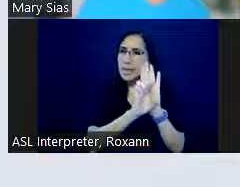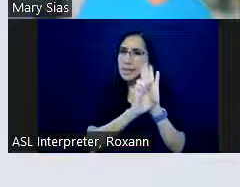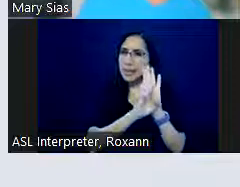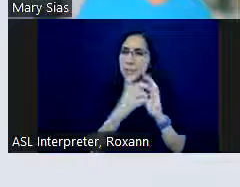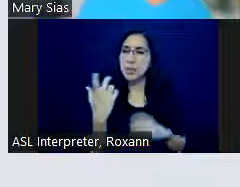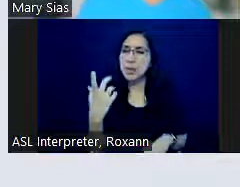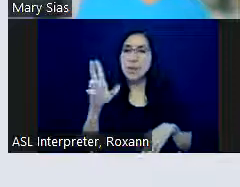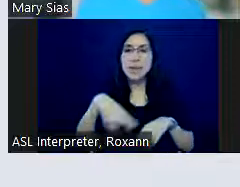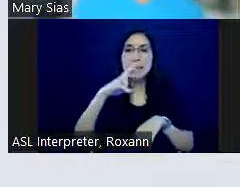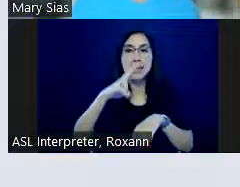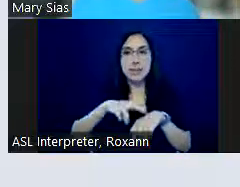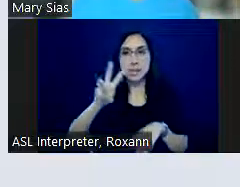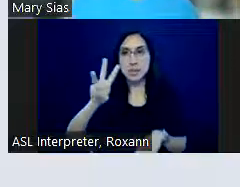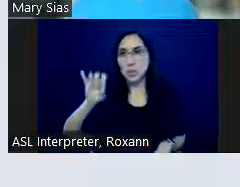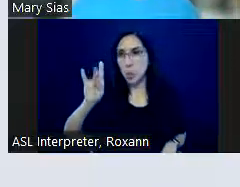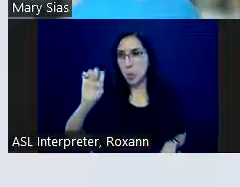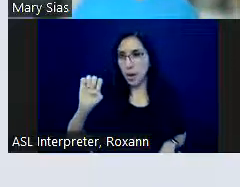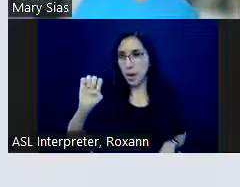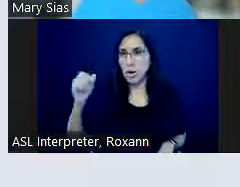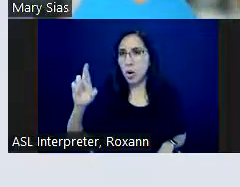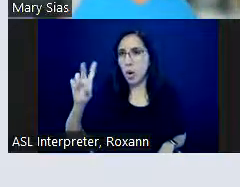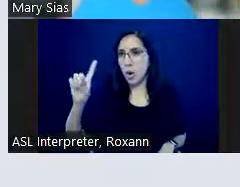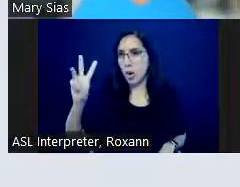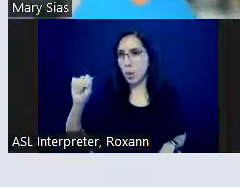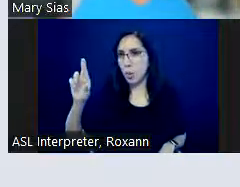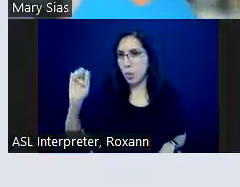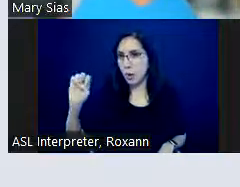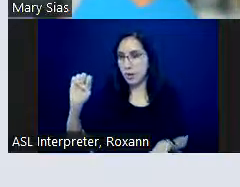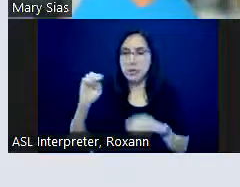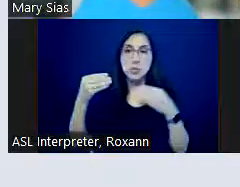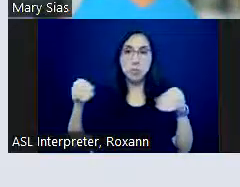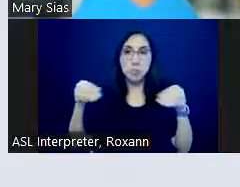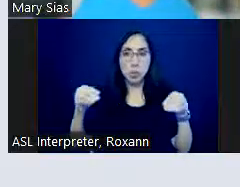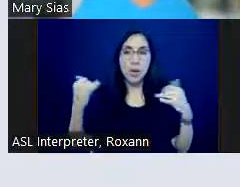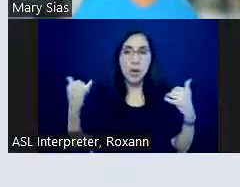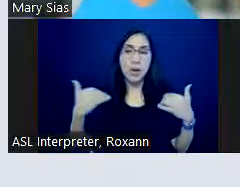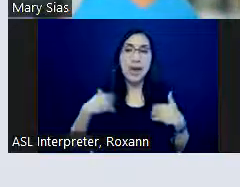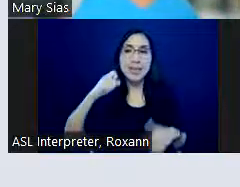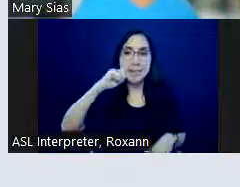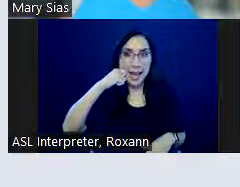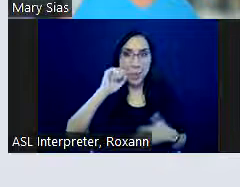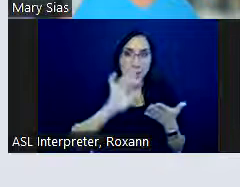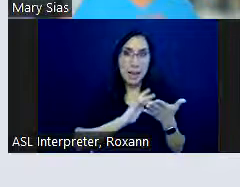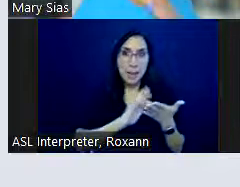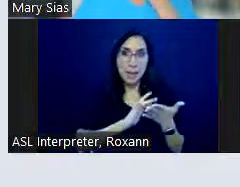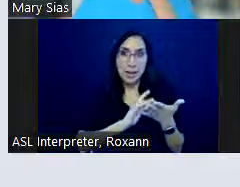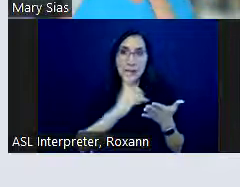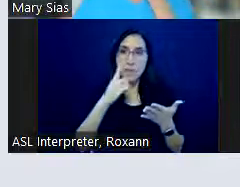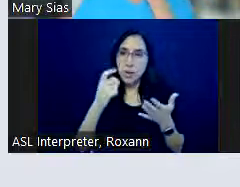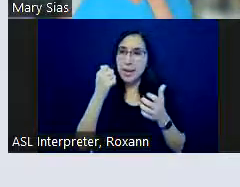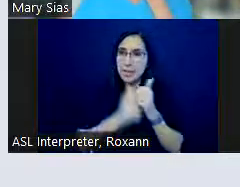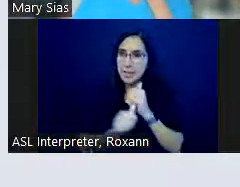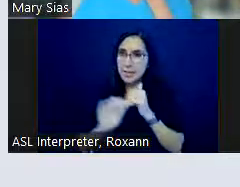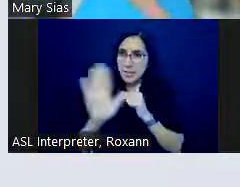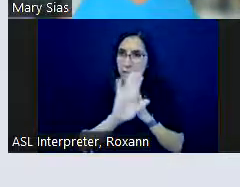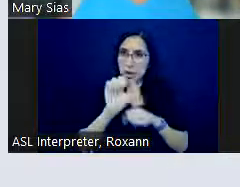nationwide hardware store who now has Apple iPads for each one of their employees.